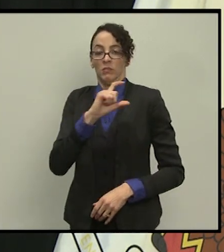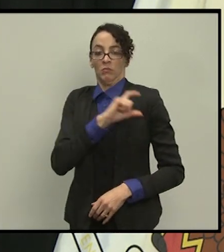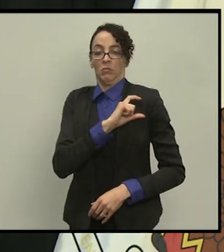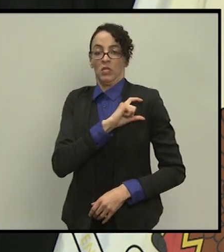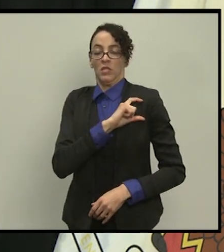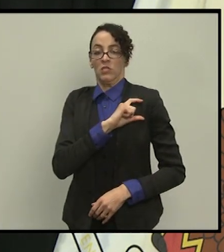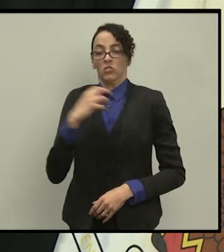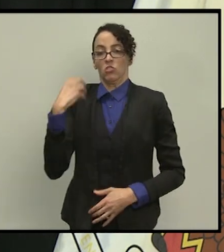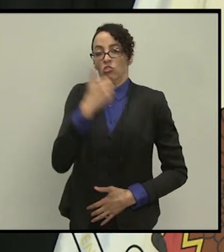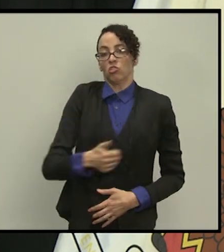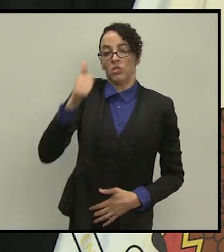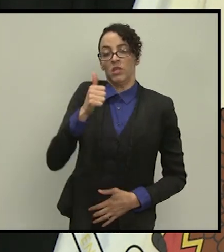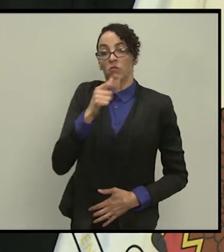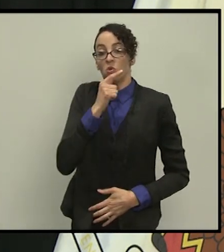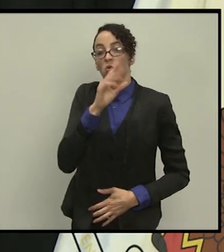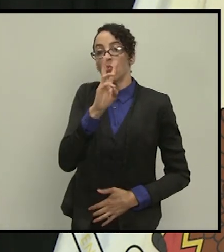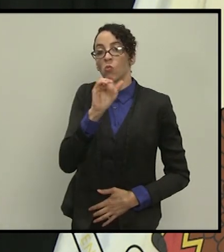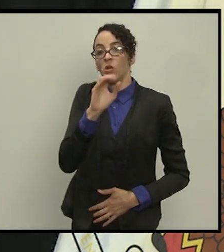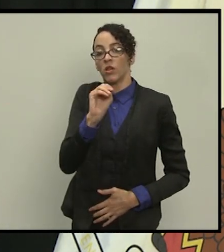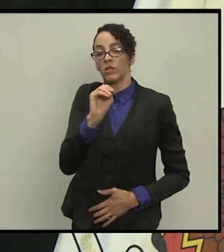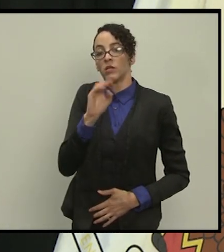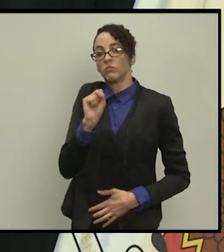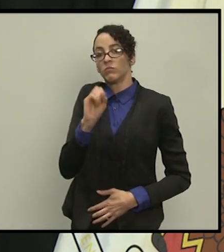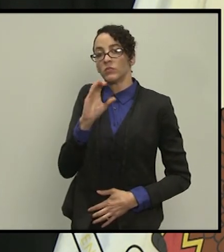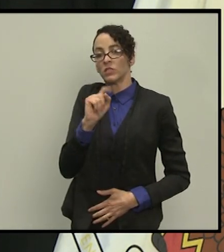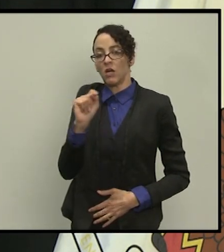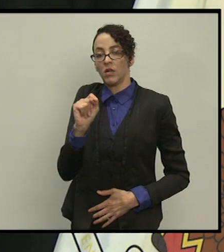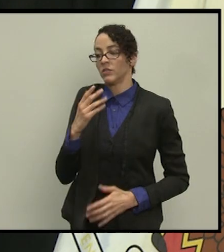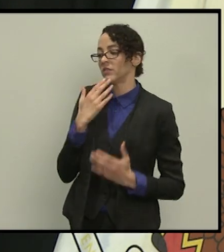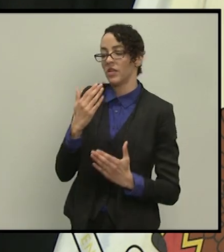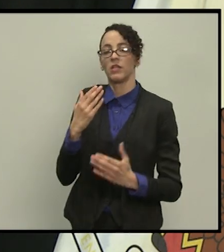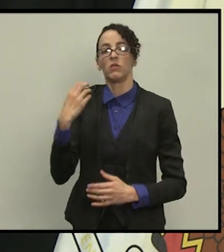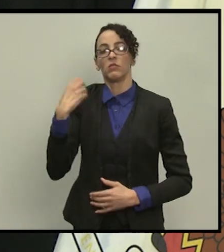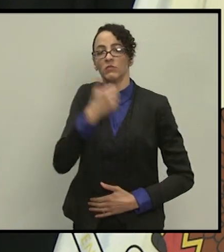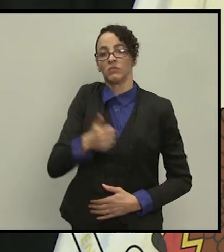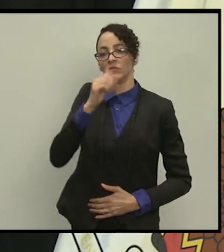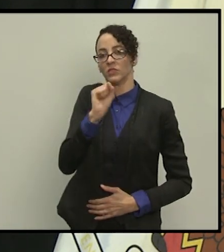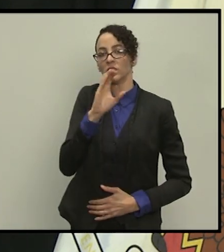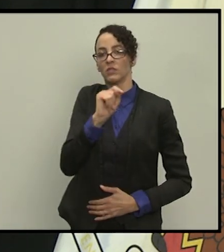Department, Chief William Scott. Thank you, Chief Scott.